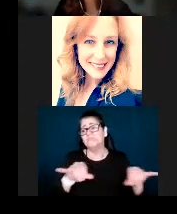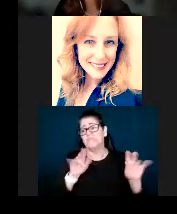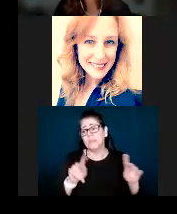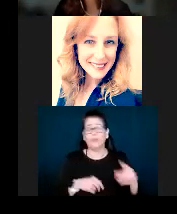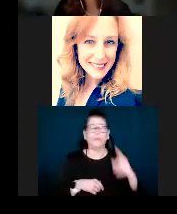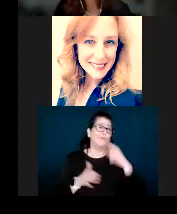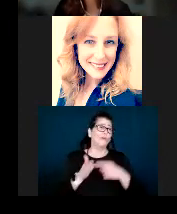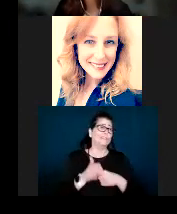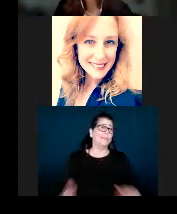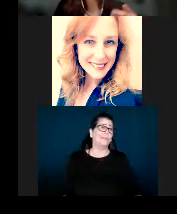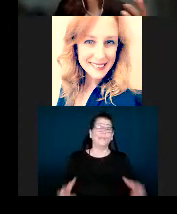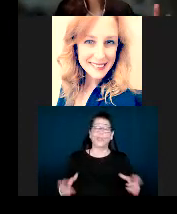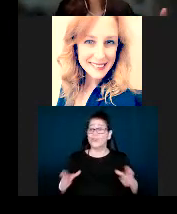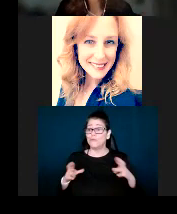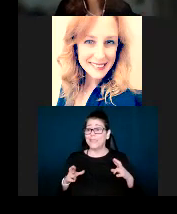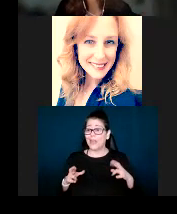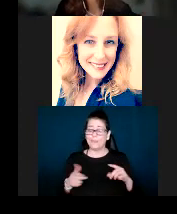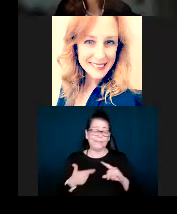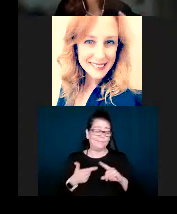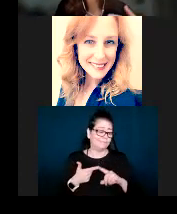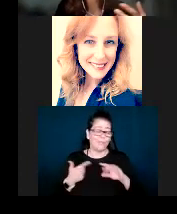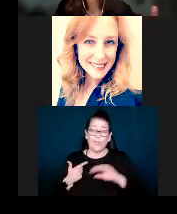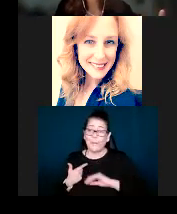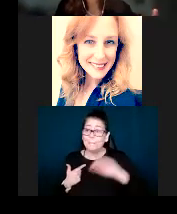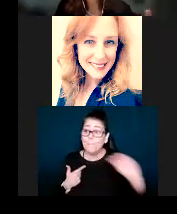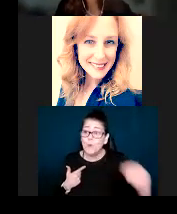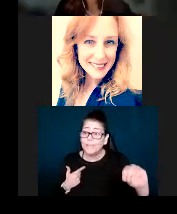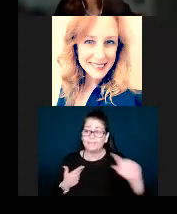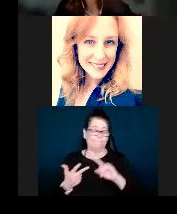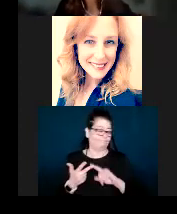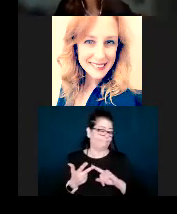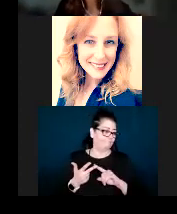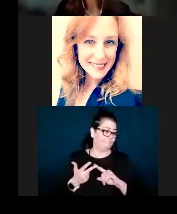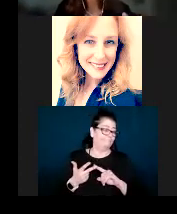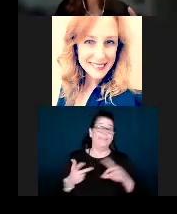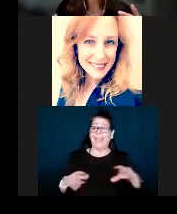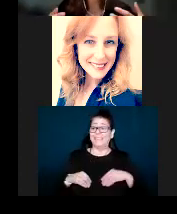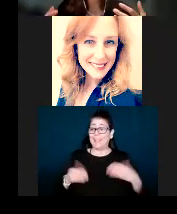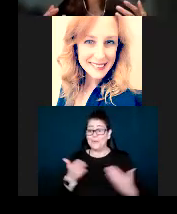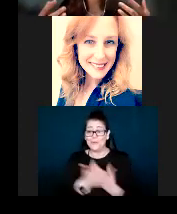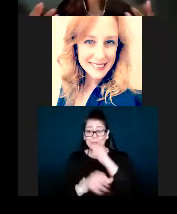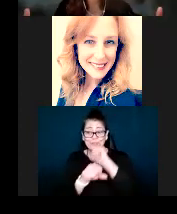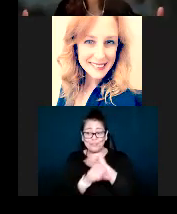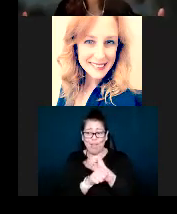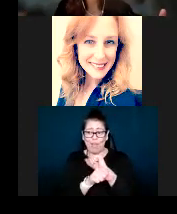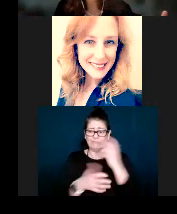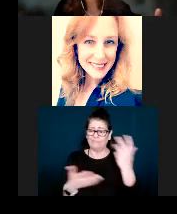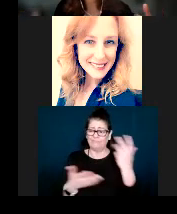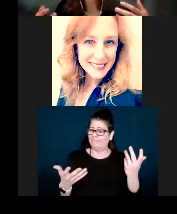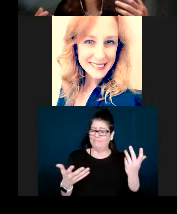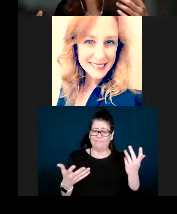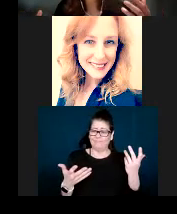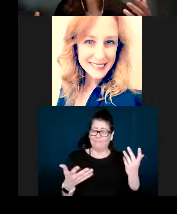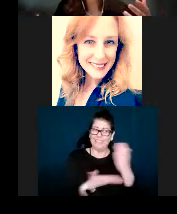retirement. They could be things like you're moving or you're accepting a new job. Some of these, they sound like they